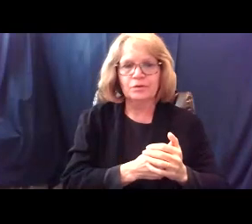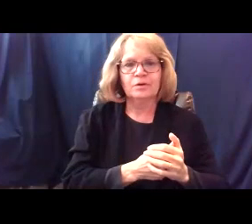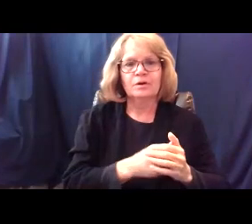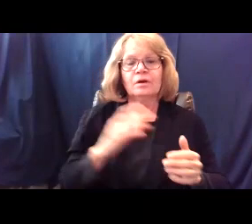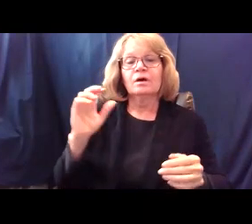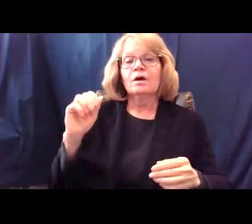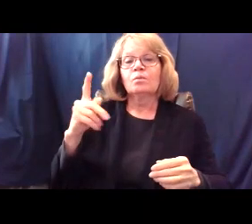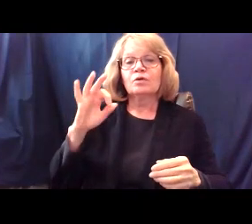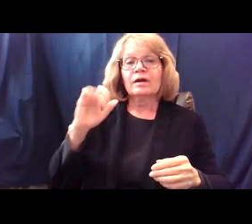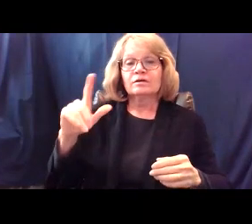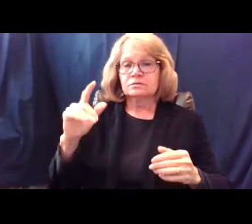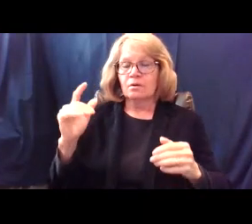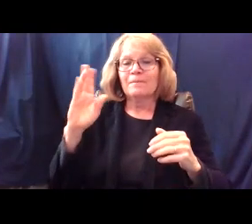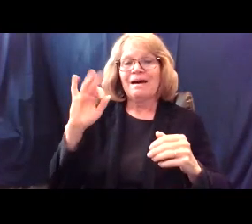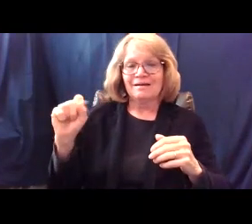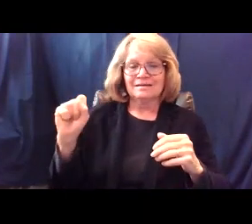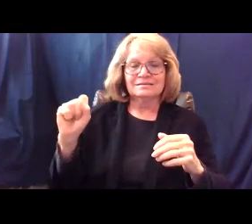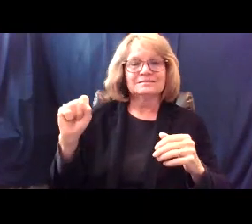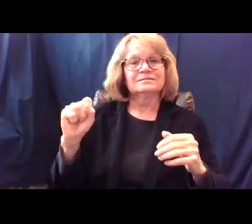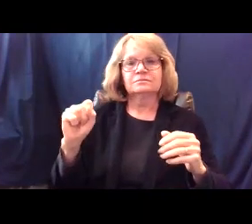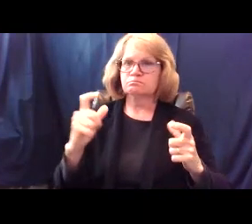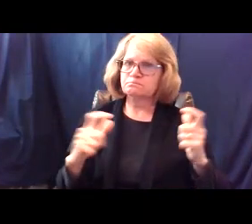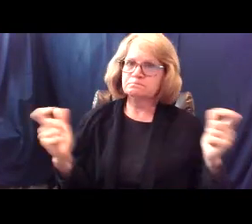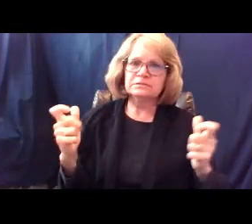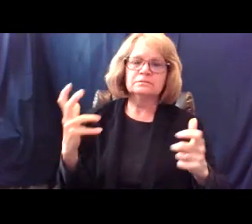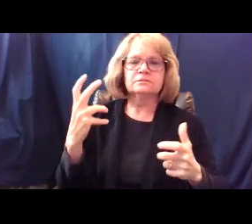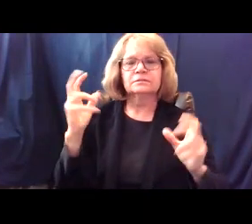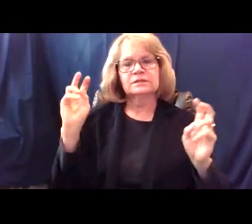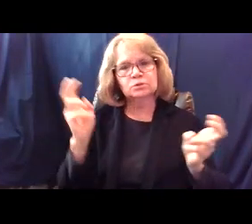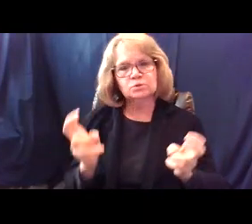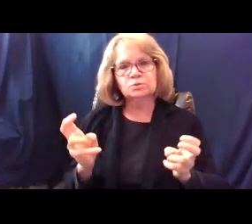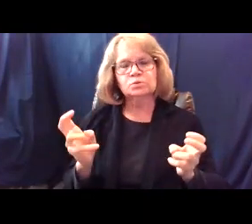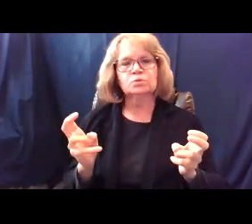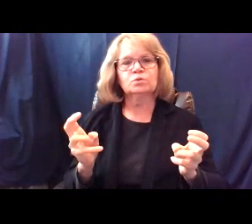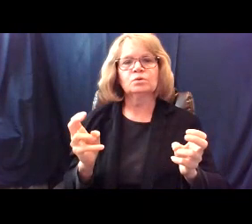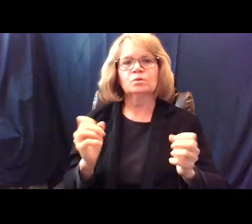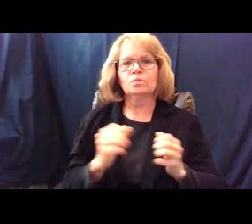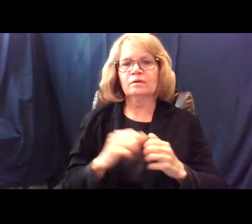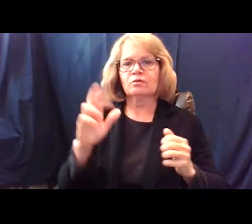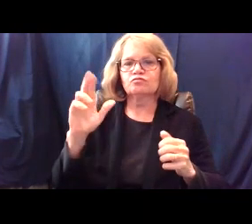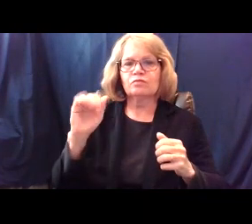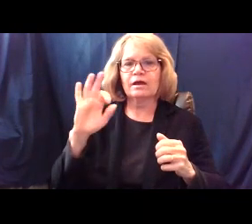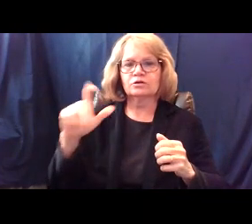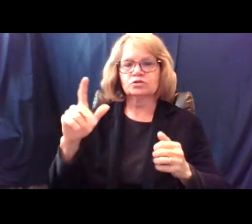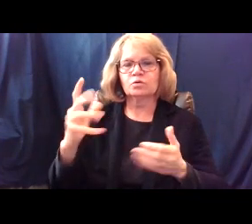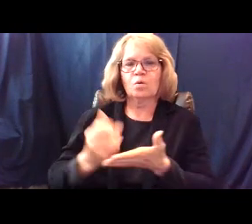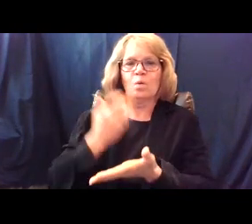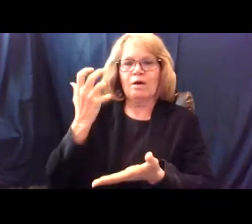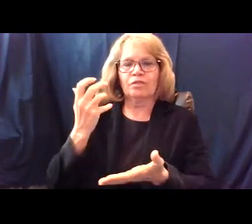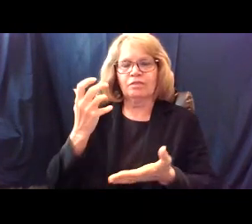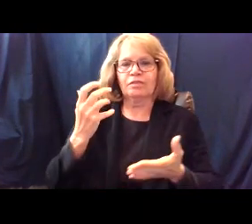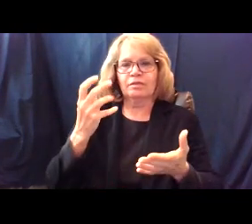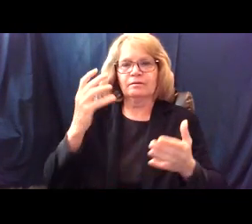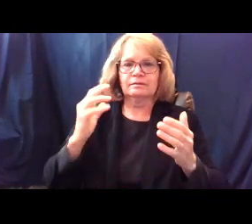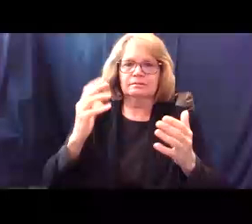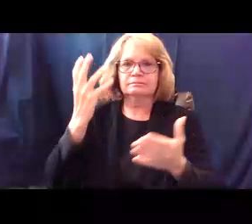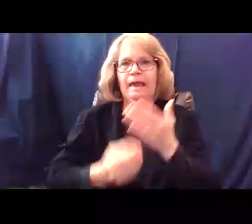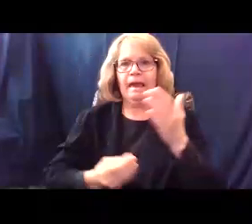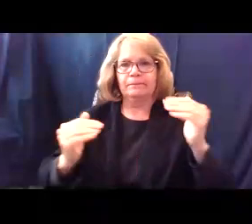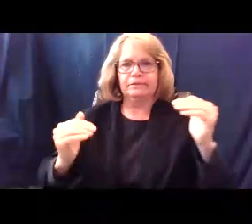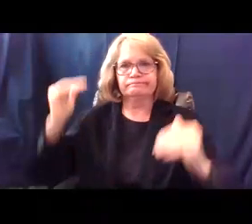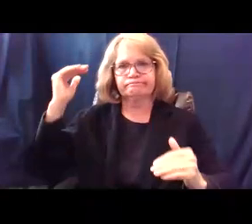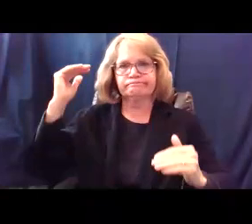bias is a huge issue when we're looking at the racial wealth gap and how home ownership plays into that.